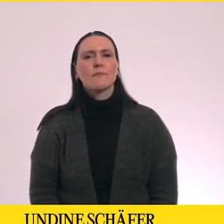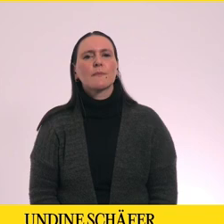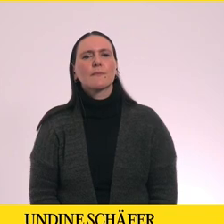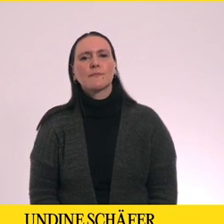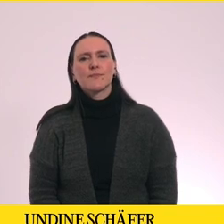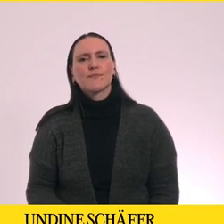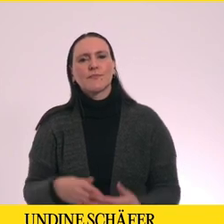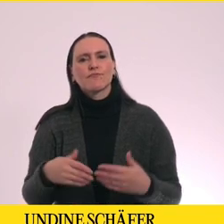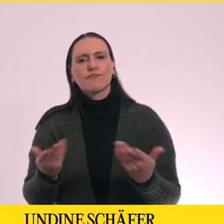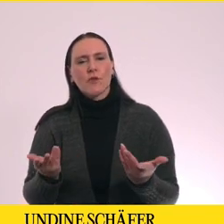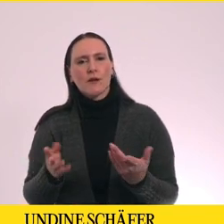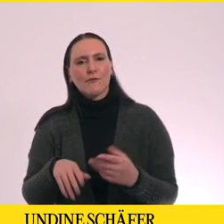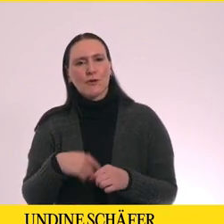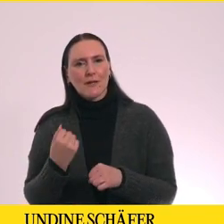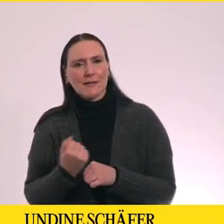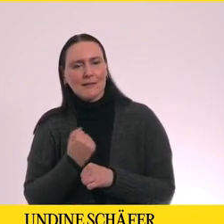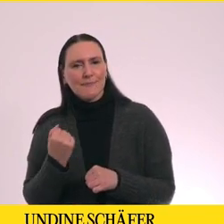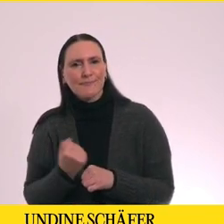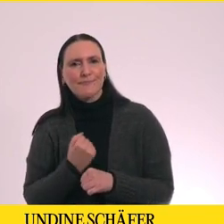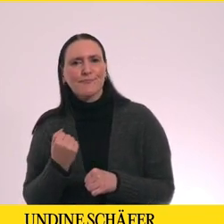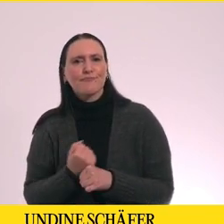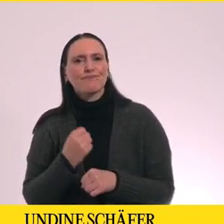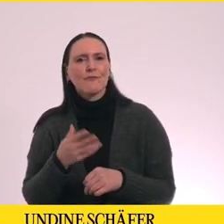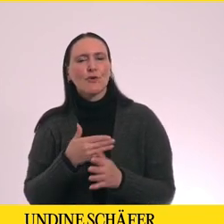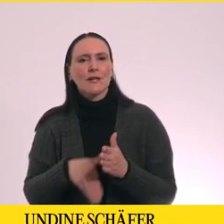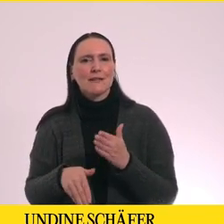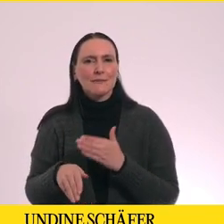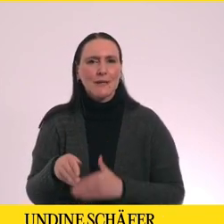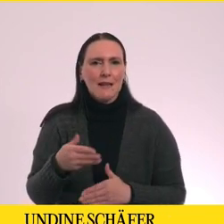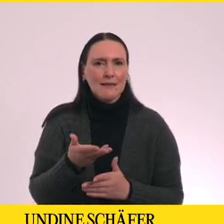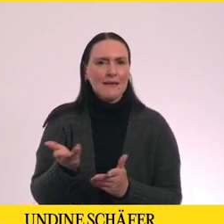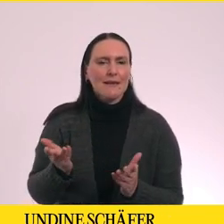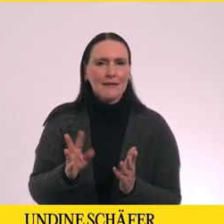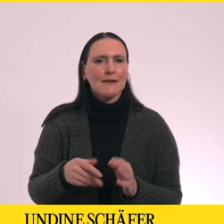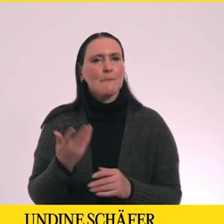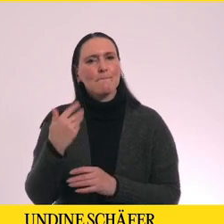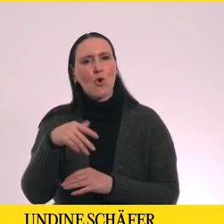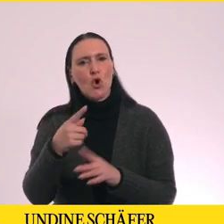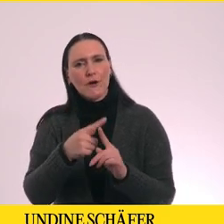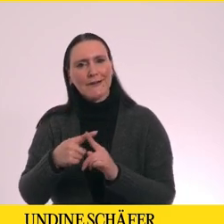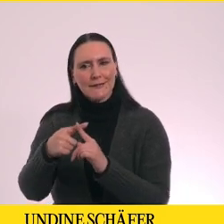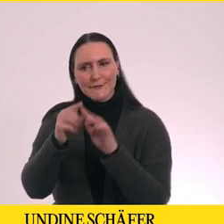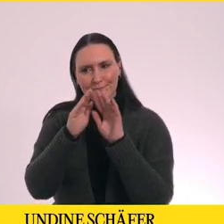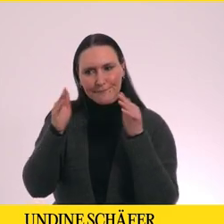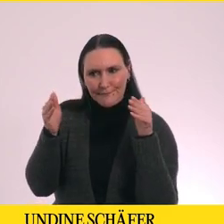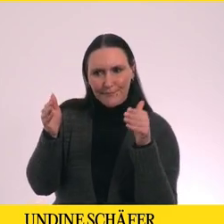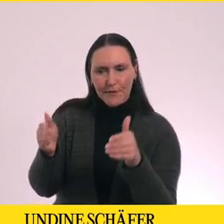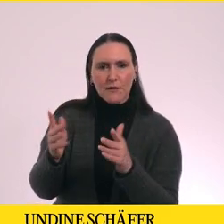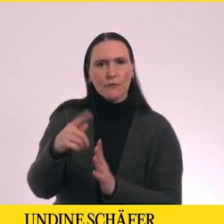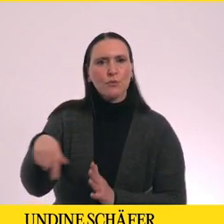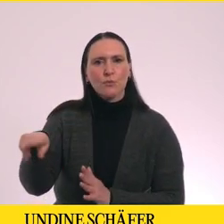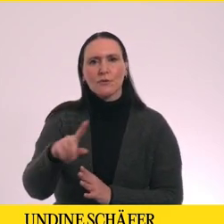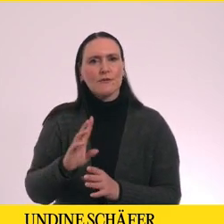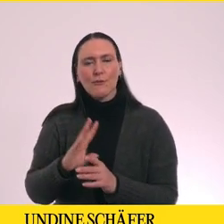facilitating exposure and visibility for people who may not be able to knowingly consent,